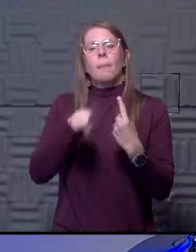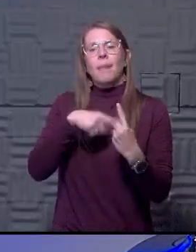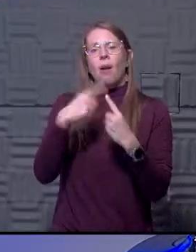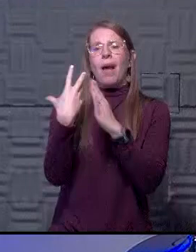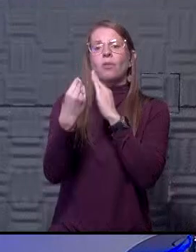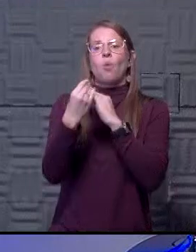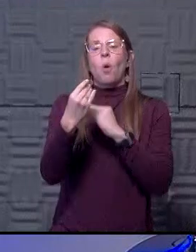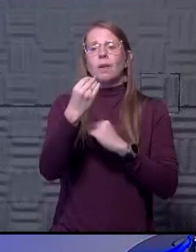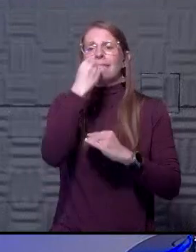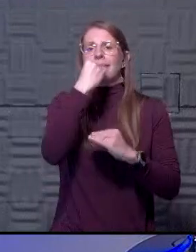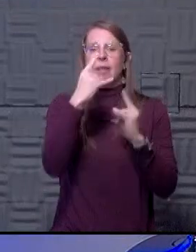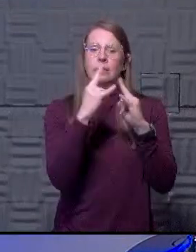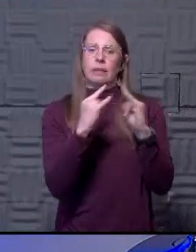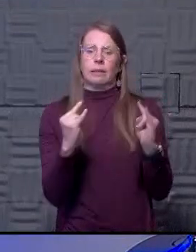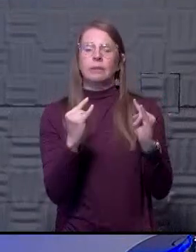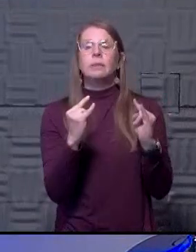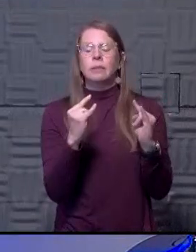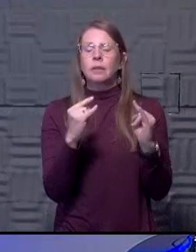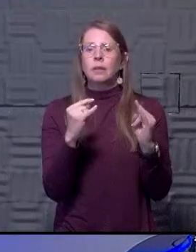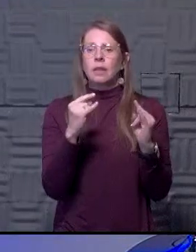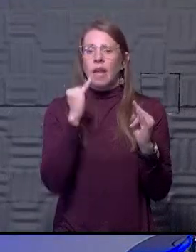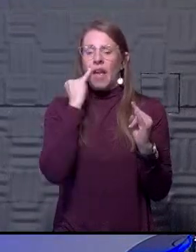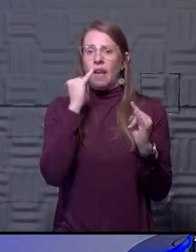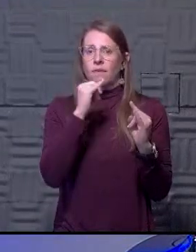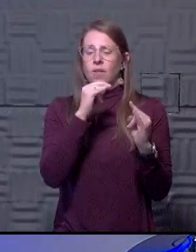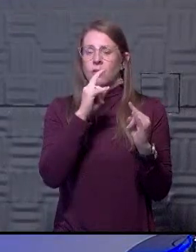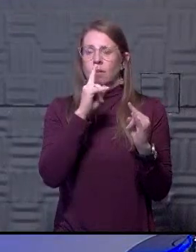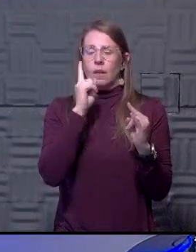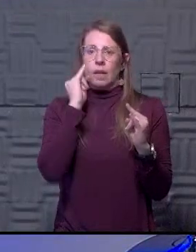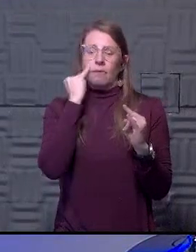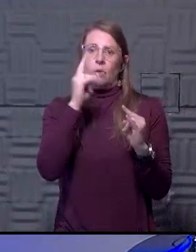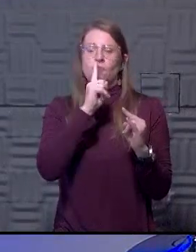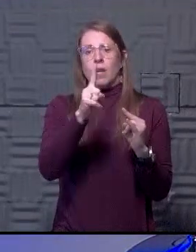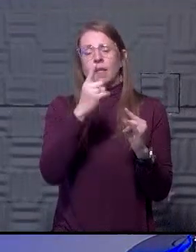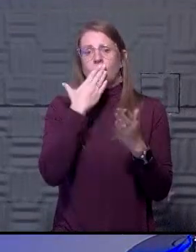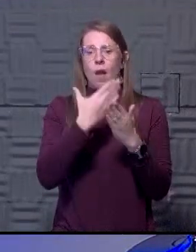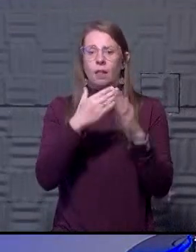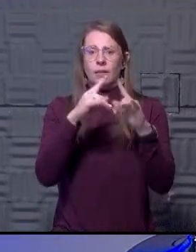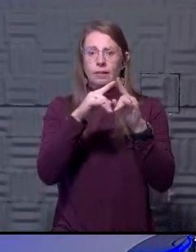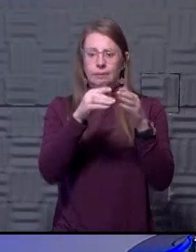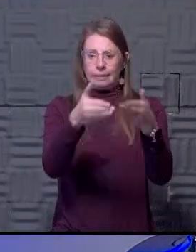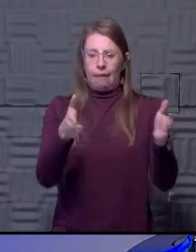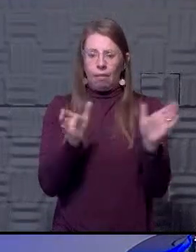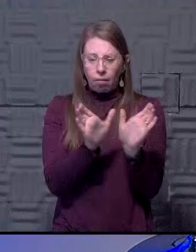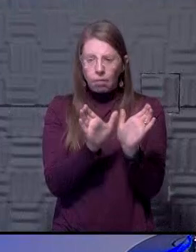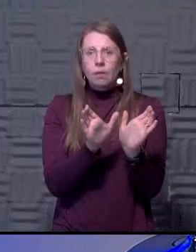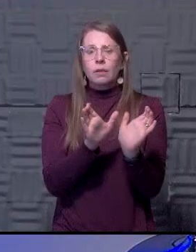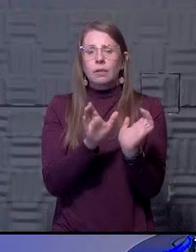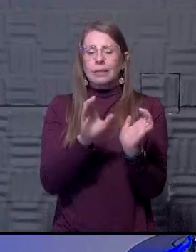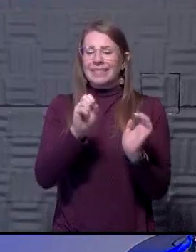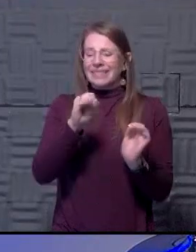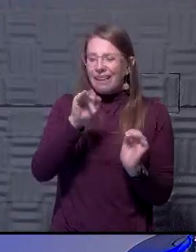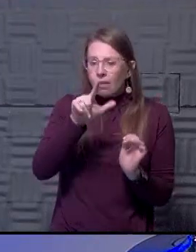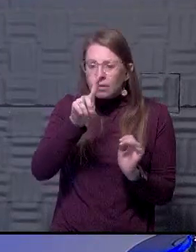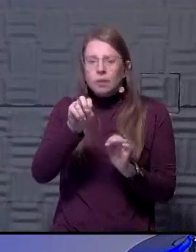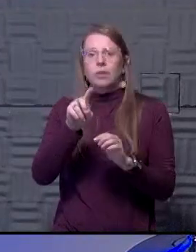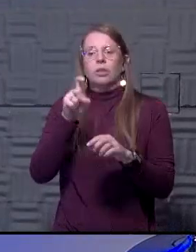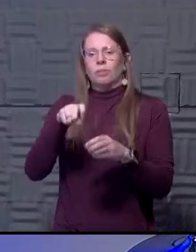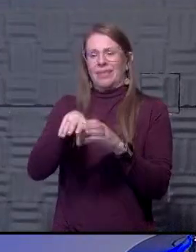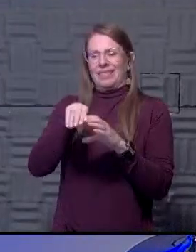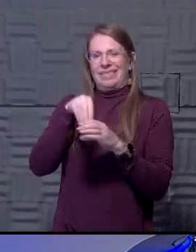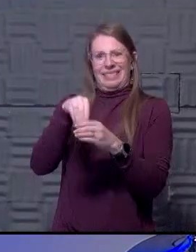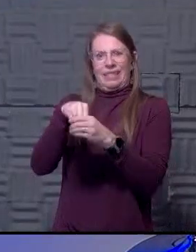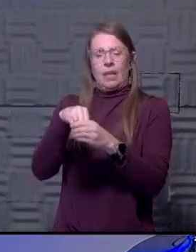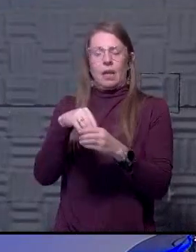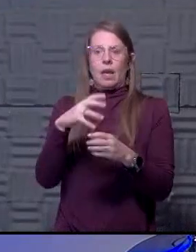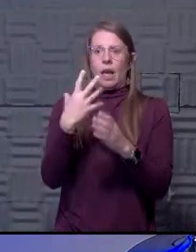dining tents, if it's really well sealed, it might as well be inside. But if there's more ventilation, even having some of the sides open